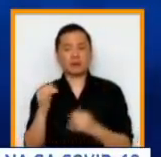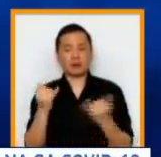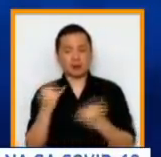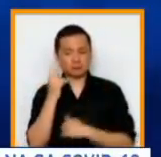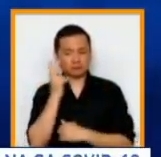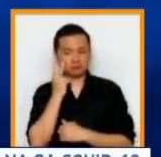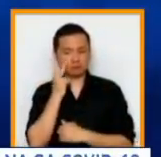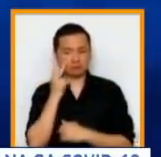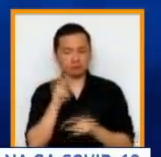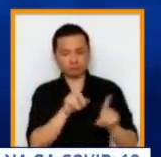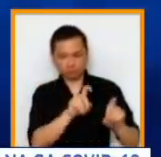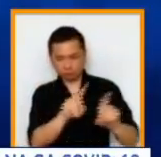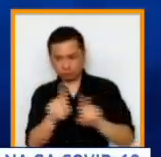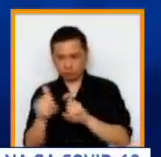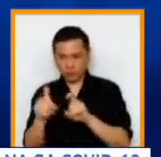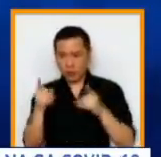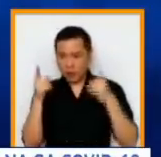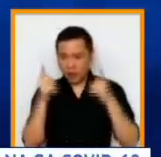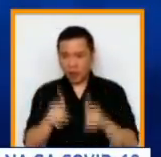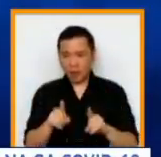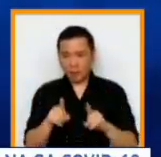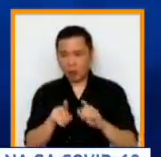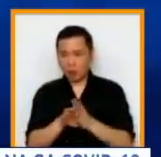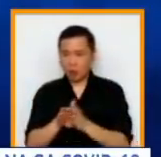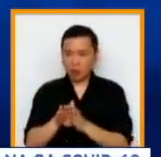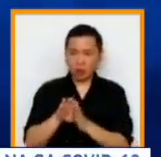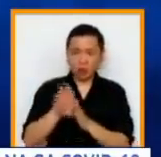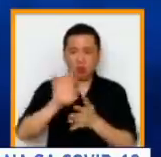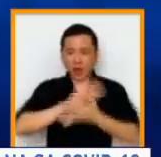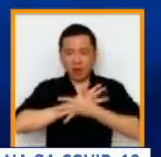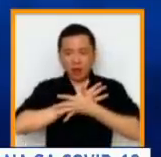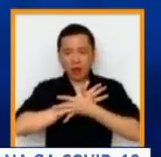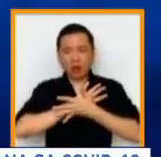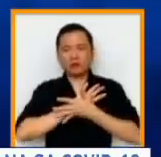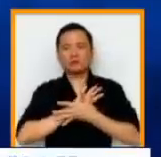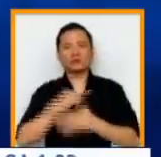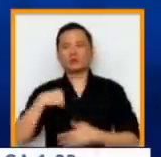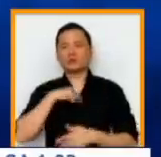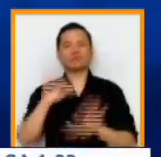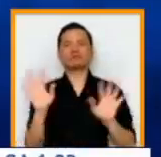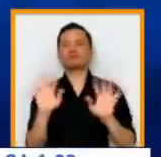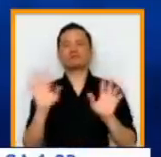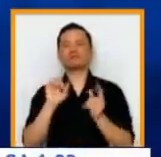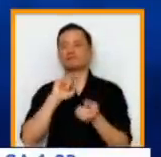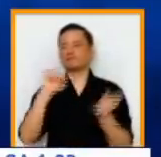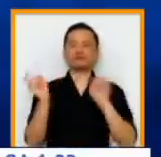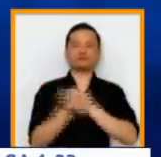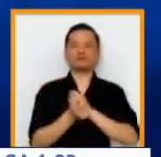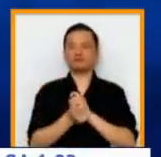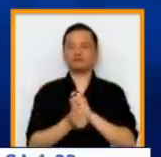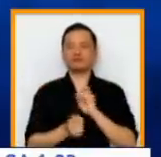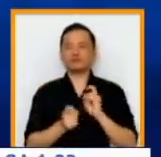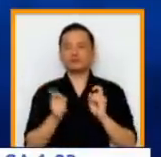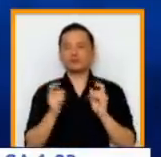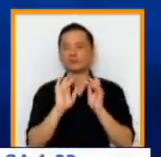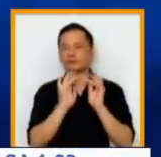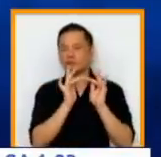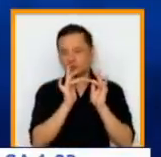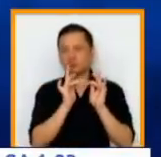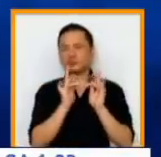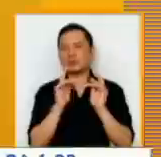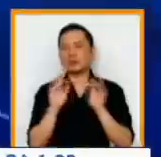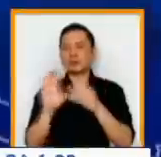things, misaka ang kaso, then definitely we will shift immediately to the distance, other distance learning